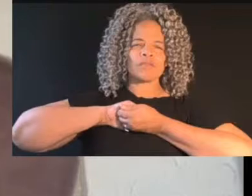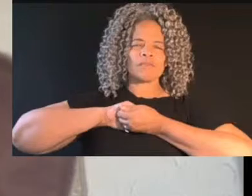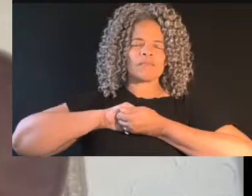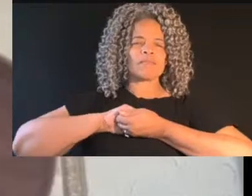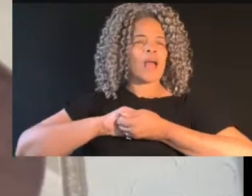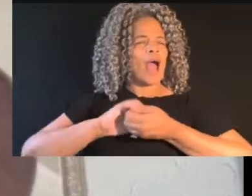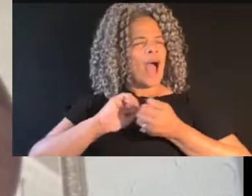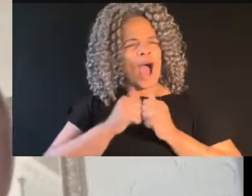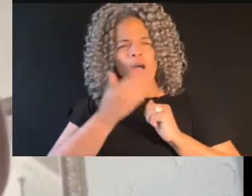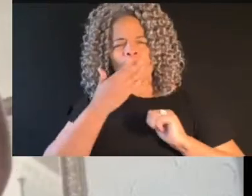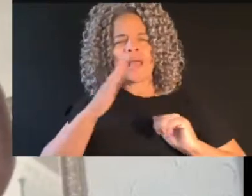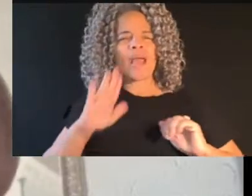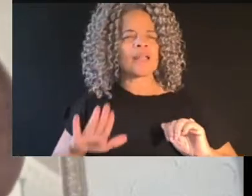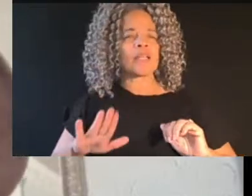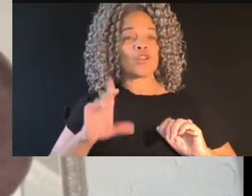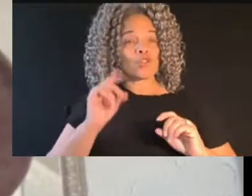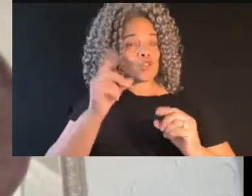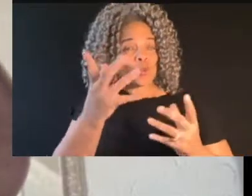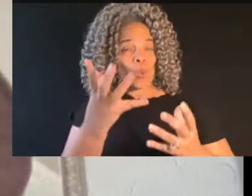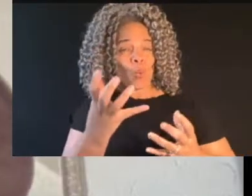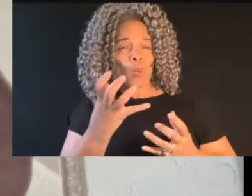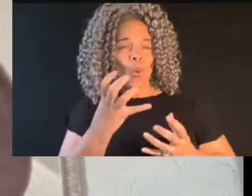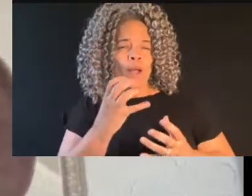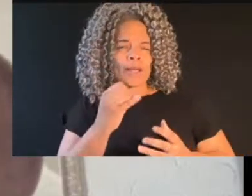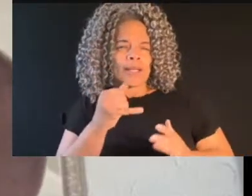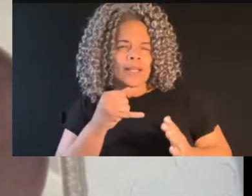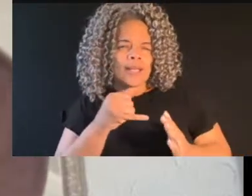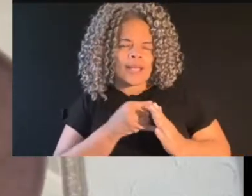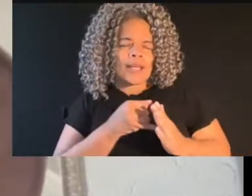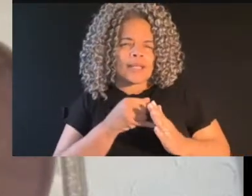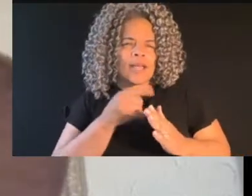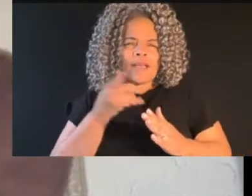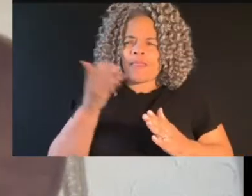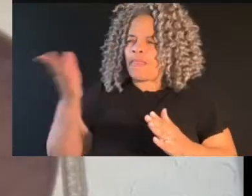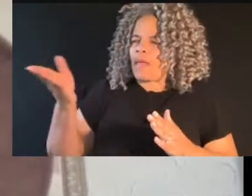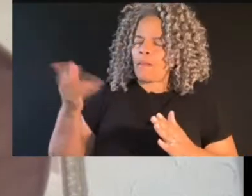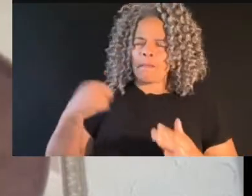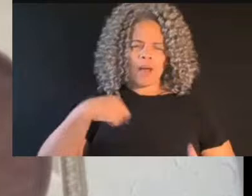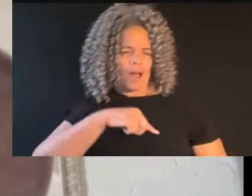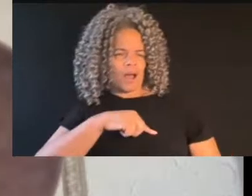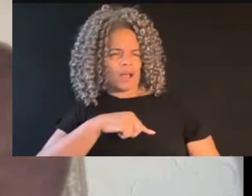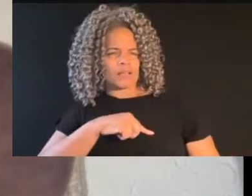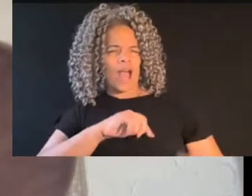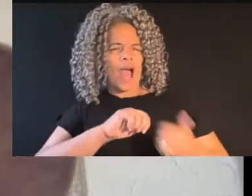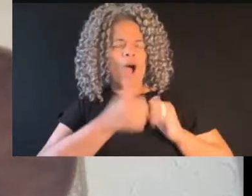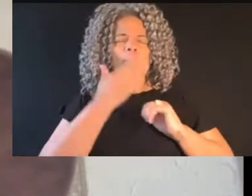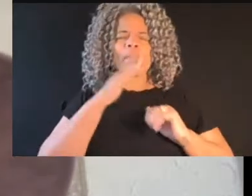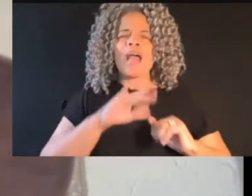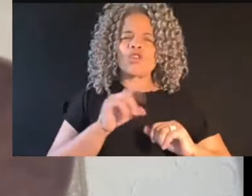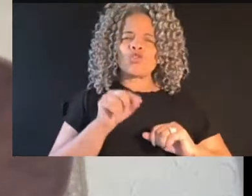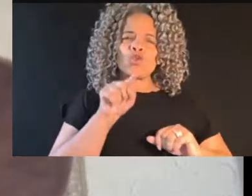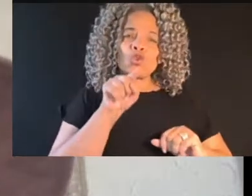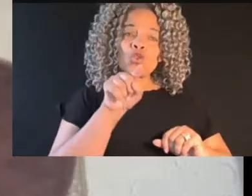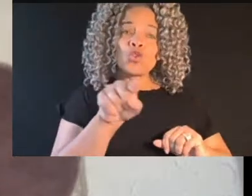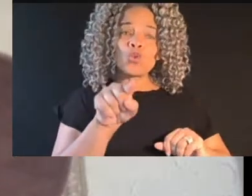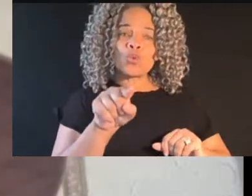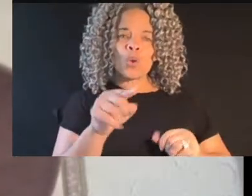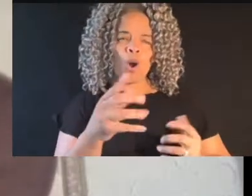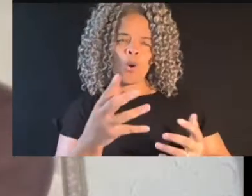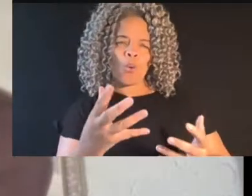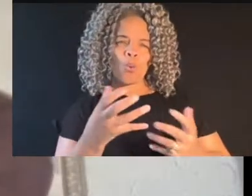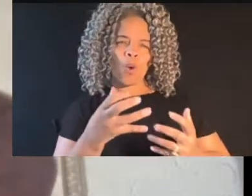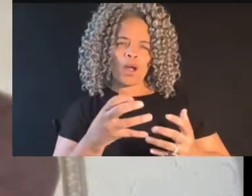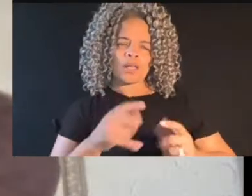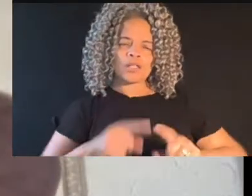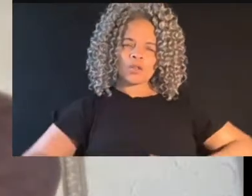How badly do you want it, them, us? How badly do you want to be